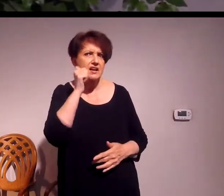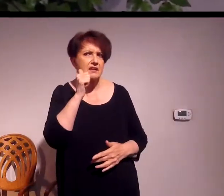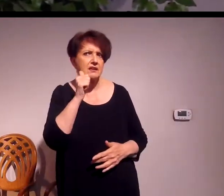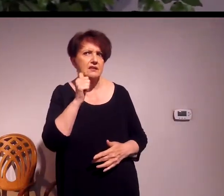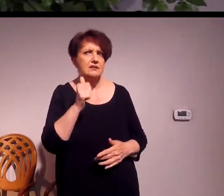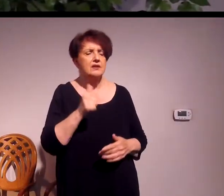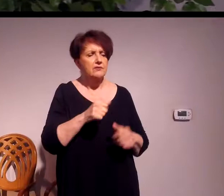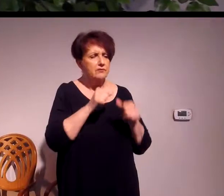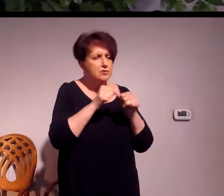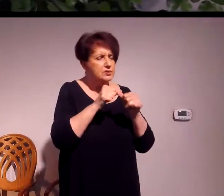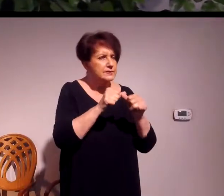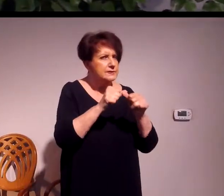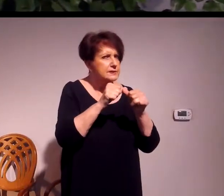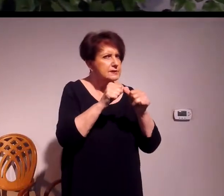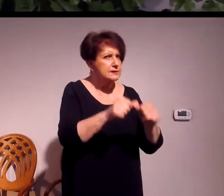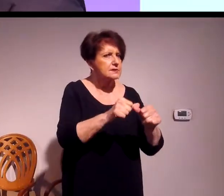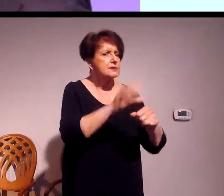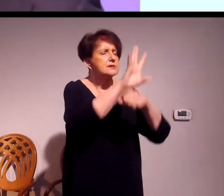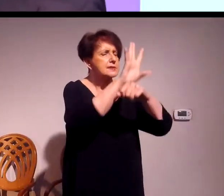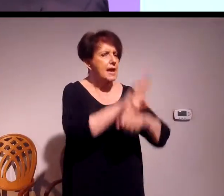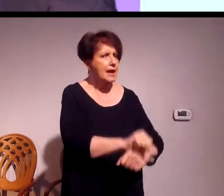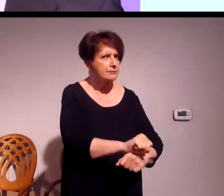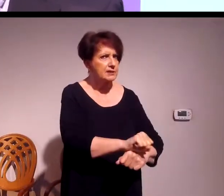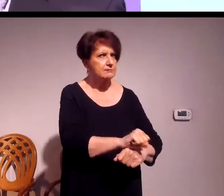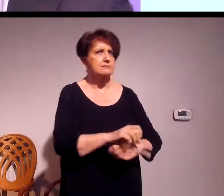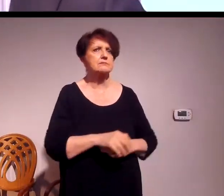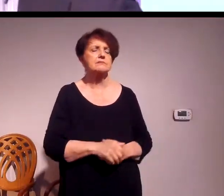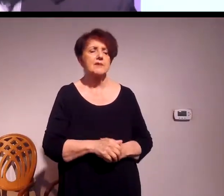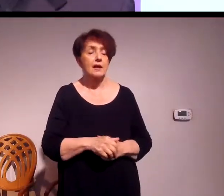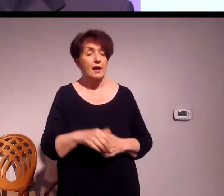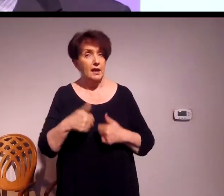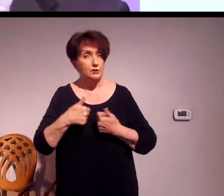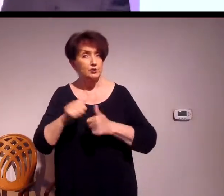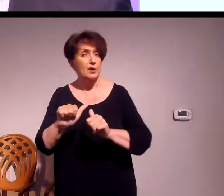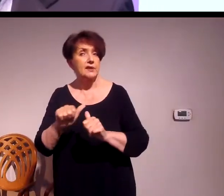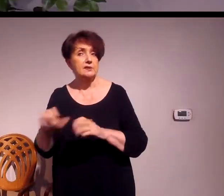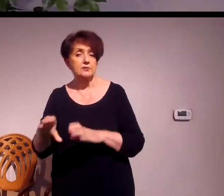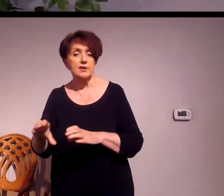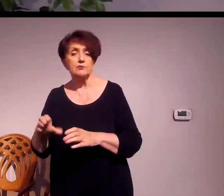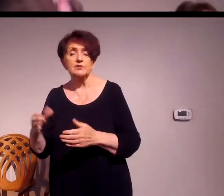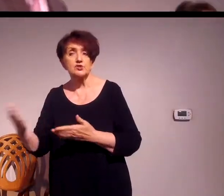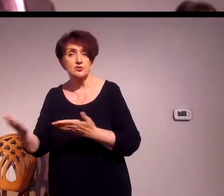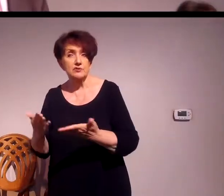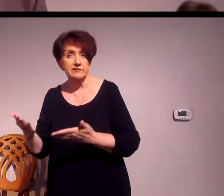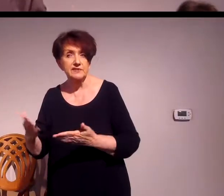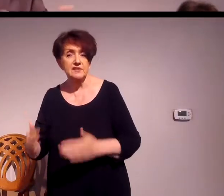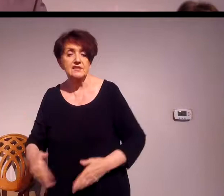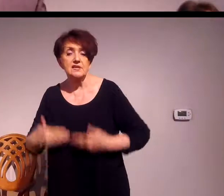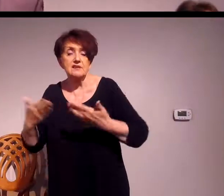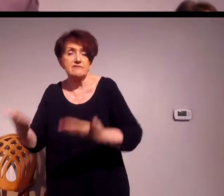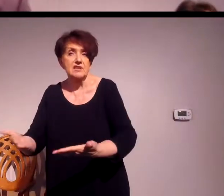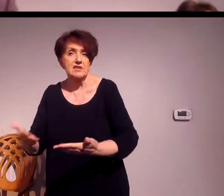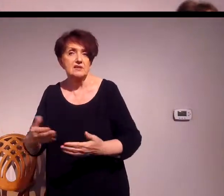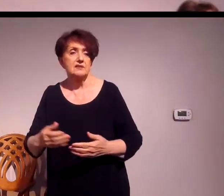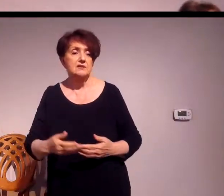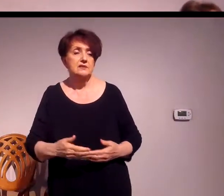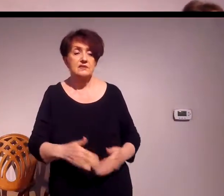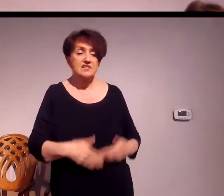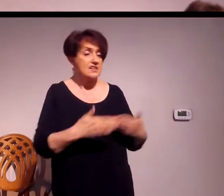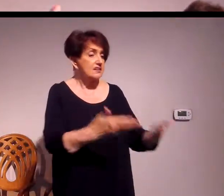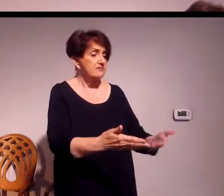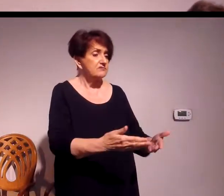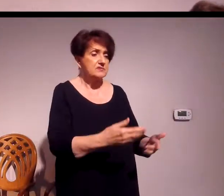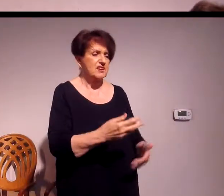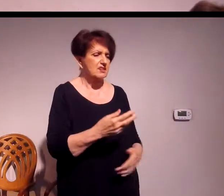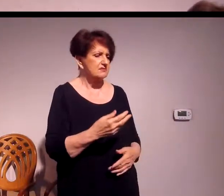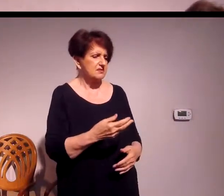be consistent about, you make it a habit. And I try to do that with service and with giving. I just try to just give and not look for a